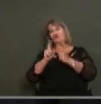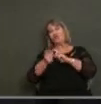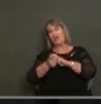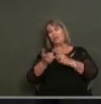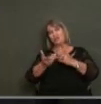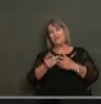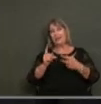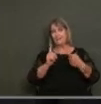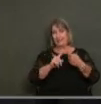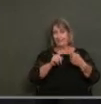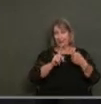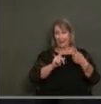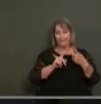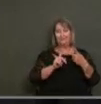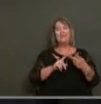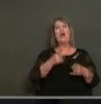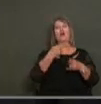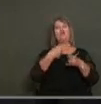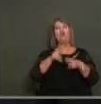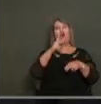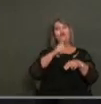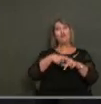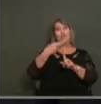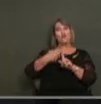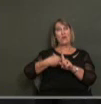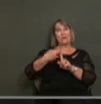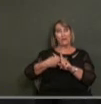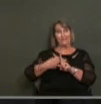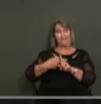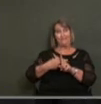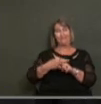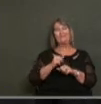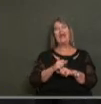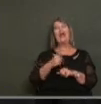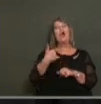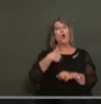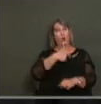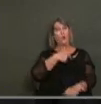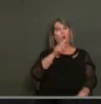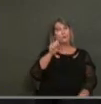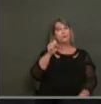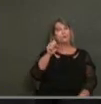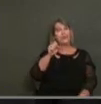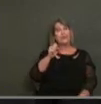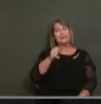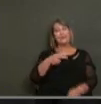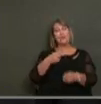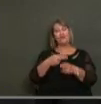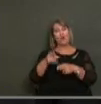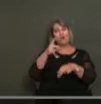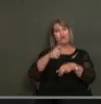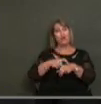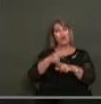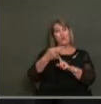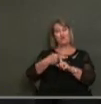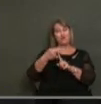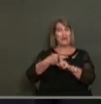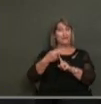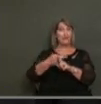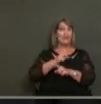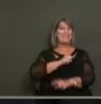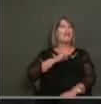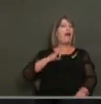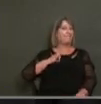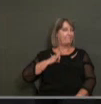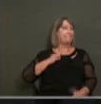That was part one. Part two is a short-term rental. So we do actually have additional short-term rental staff. I'll just refer to them as that.